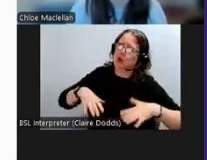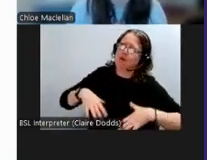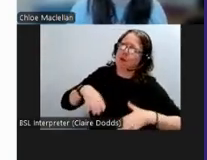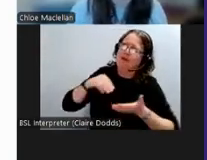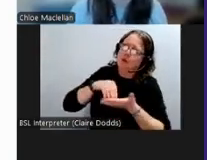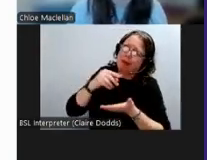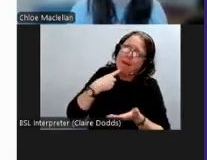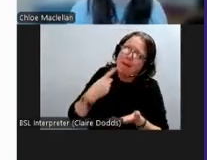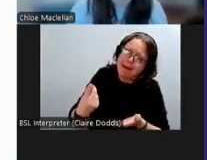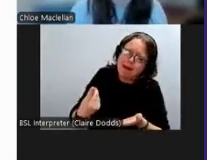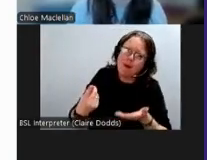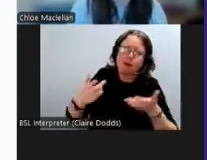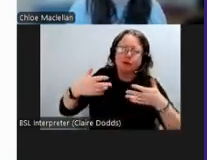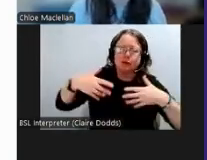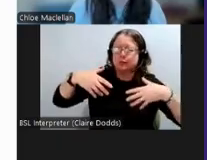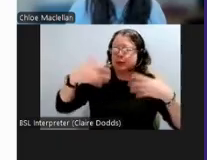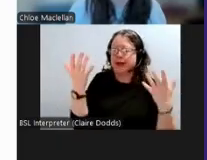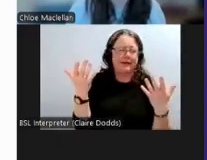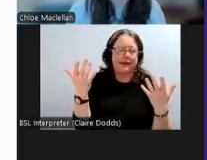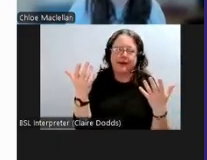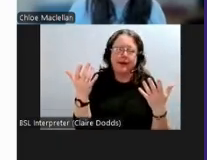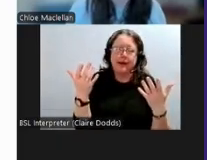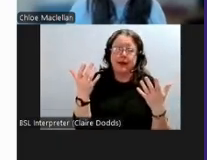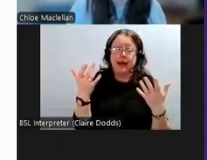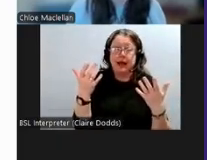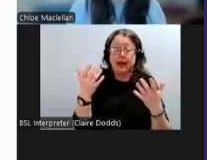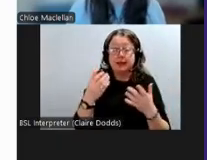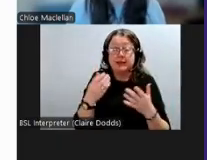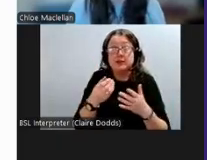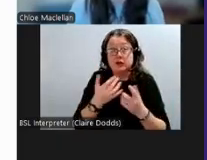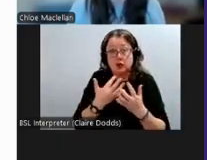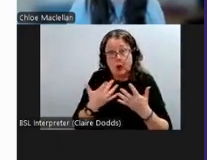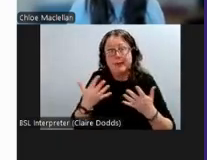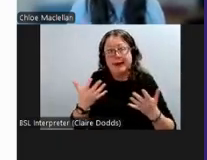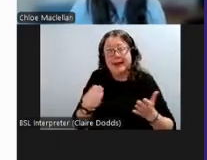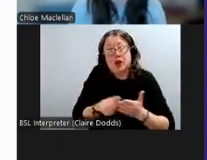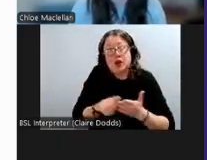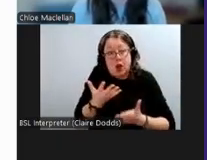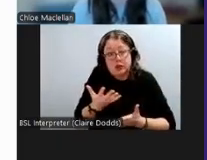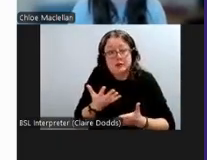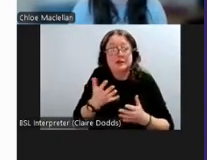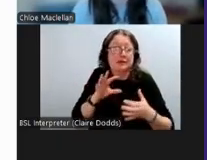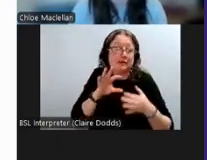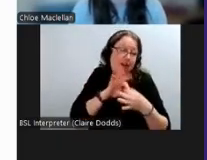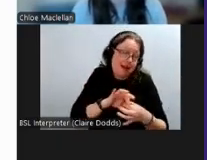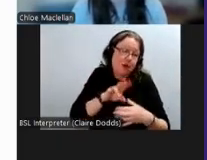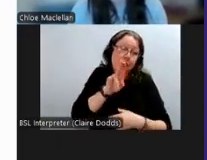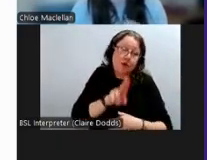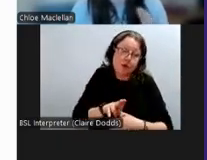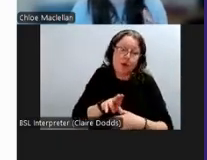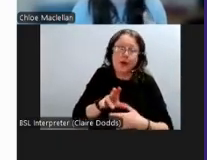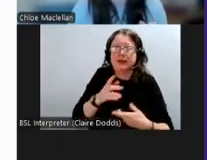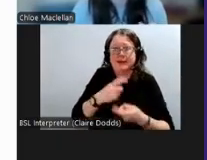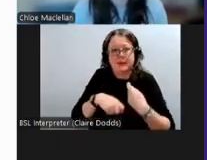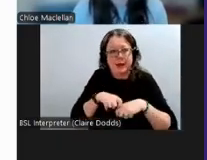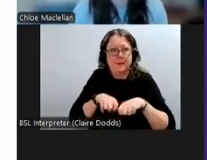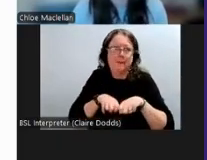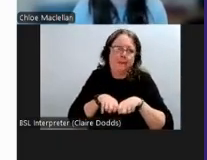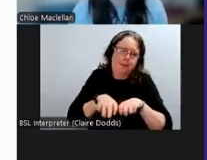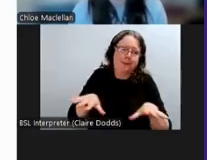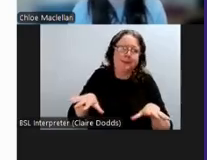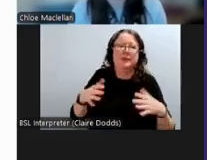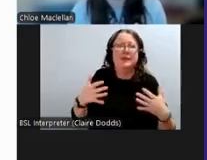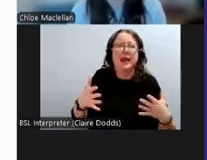this much? Especially when other costs are rising, it becomes much more kind of topic of conversation. But when we talk to